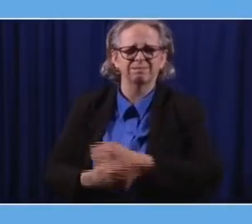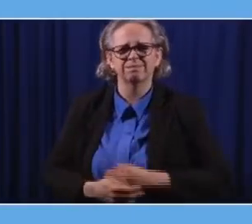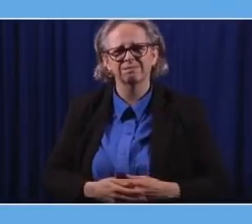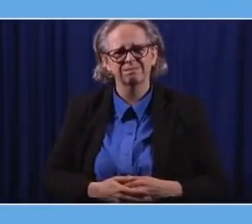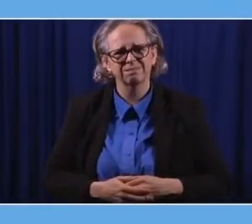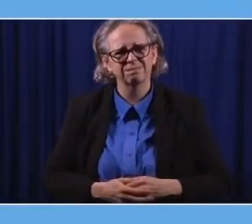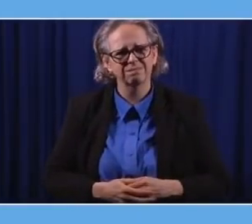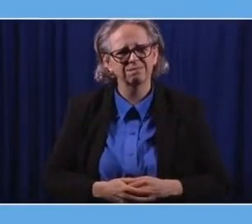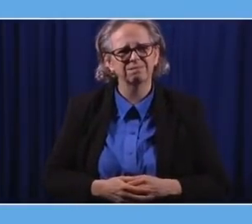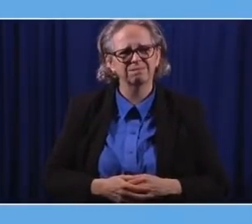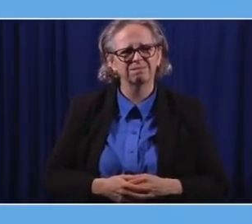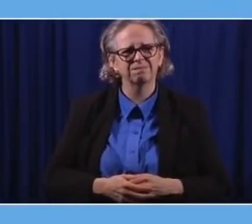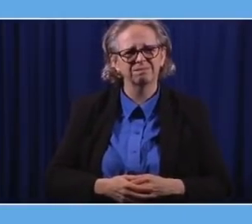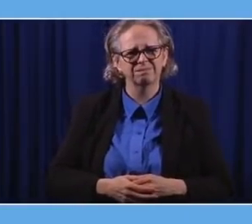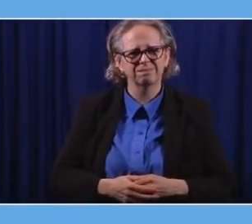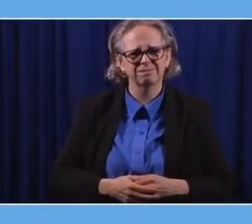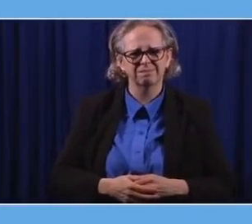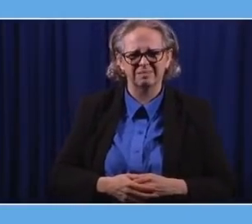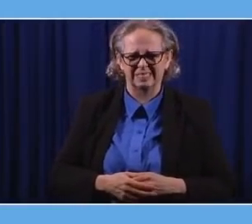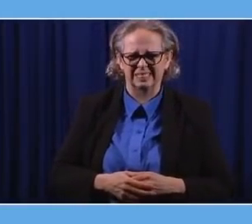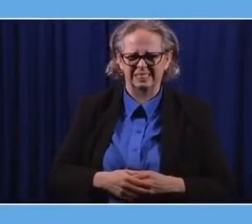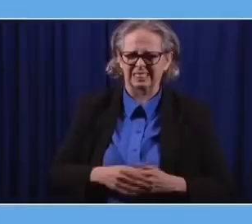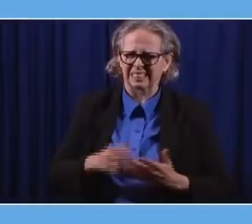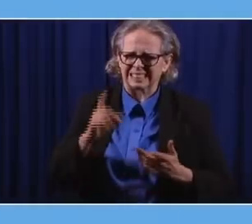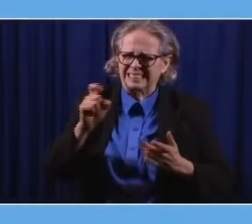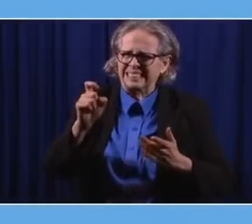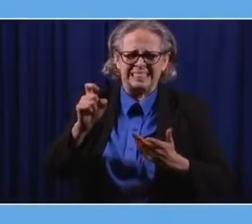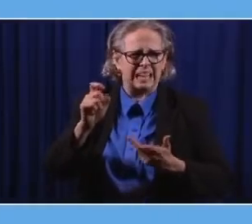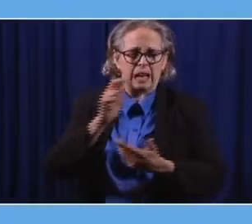really a hospital count.